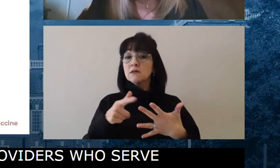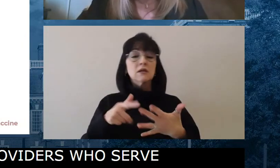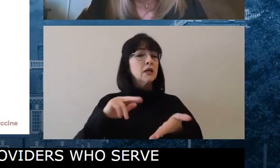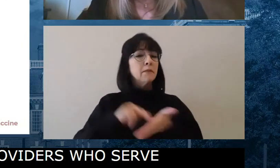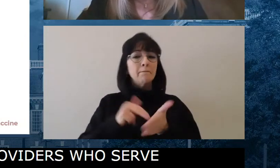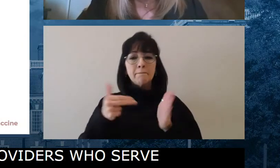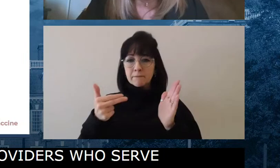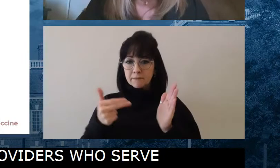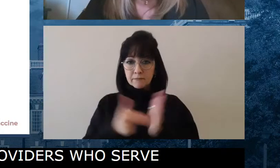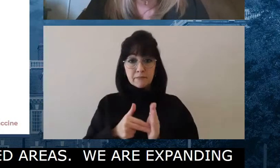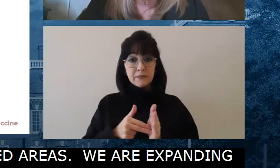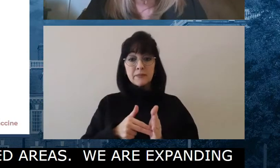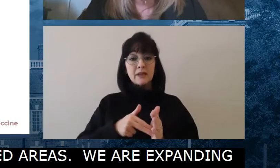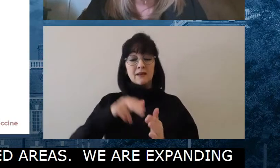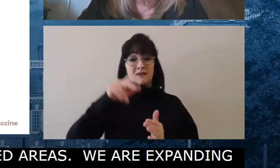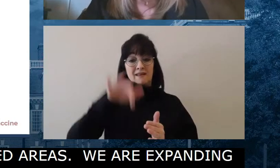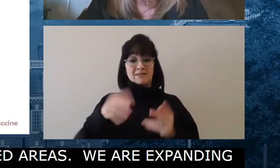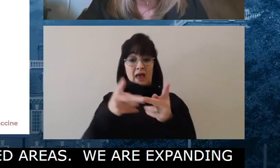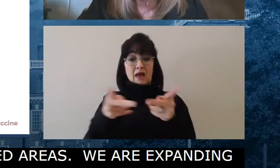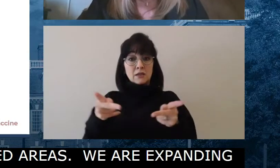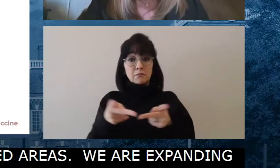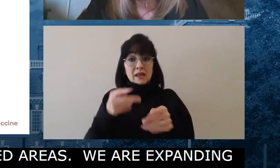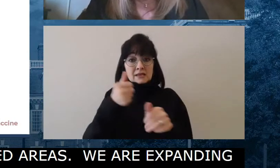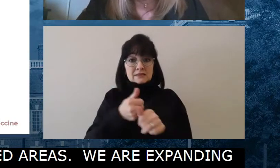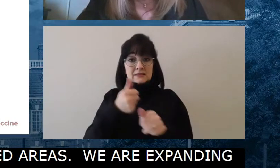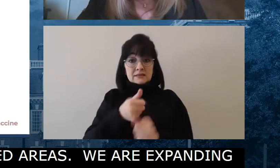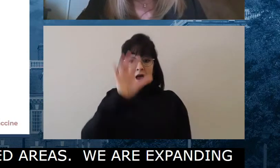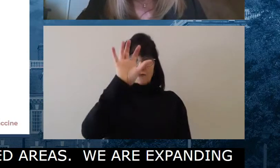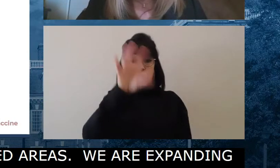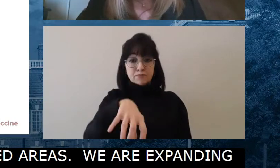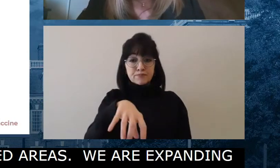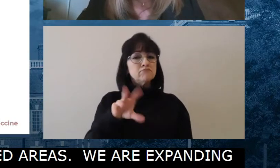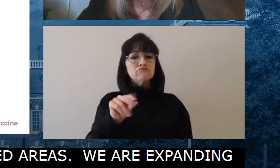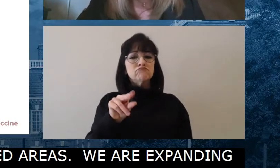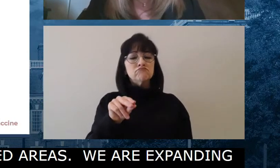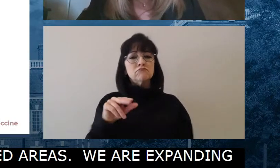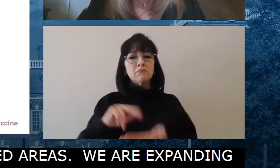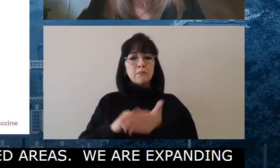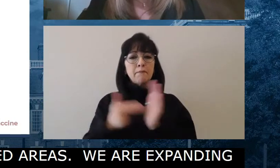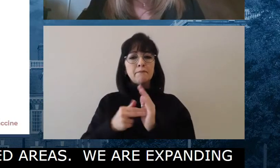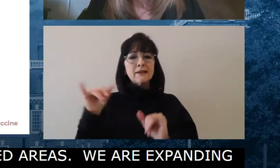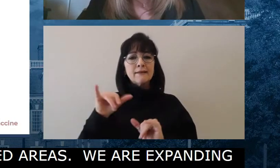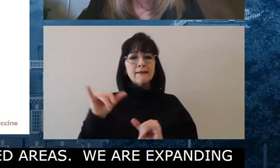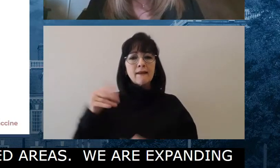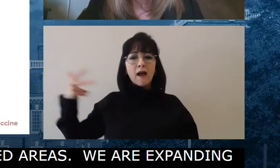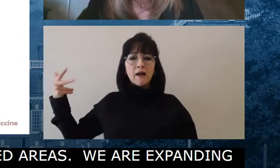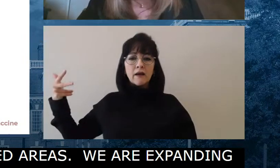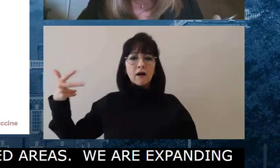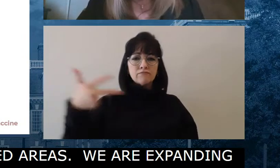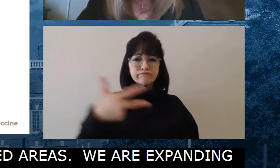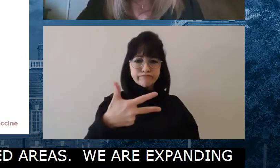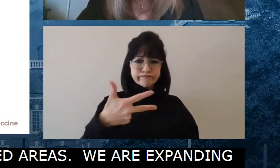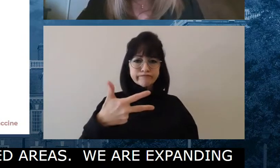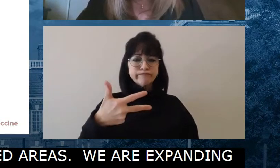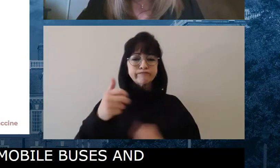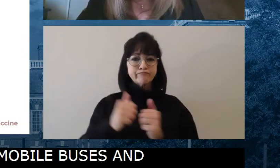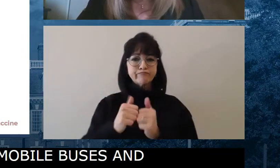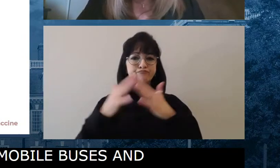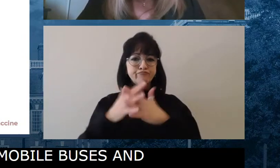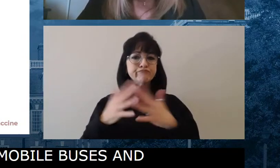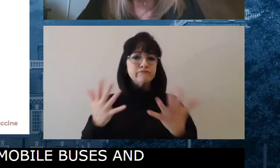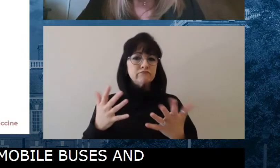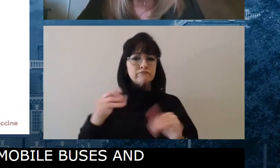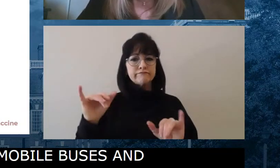vaccinating teams. We're going to do more of administering vaccine in small scale pop-up style